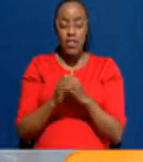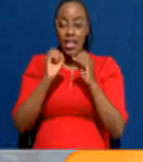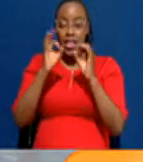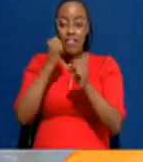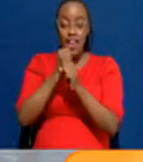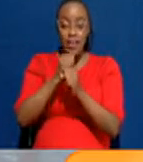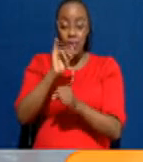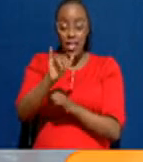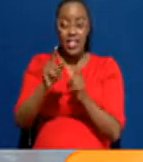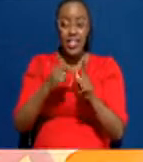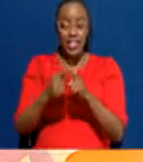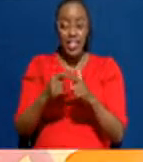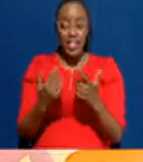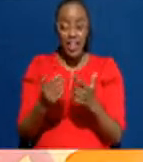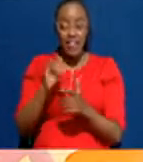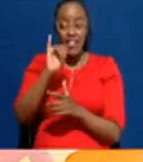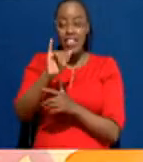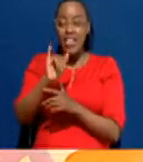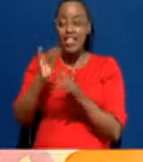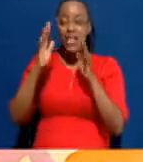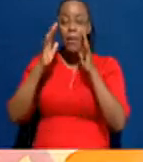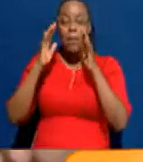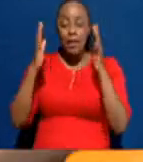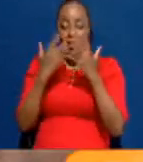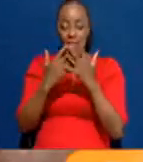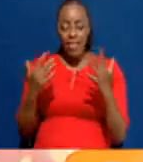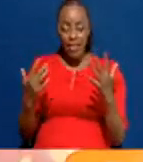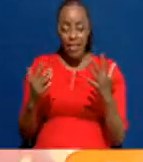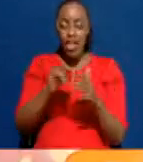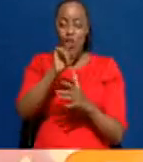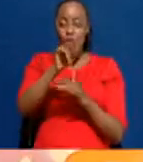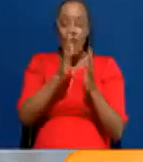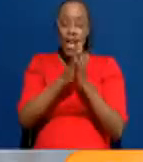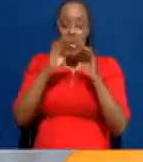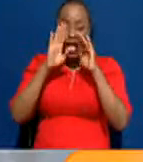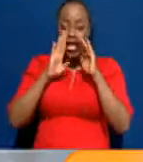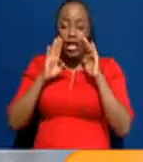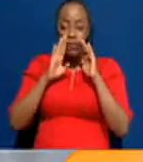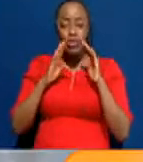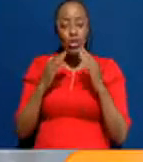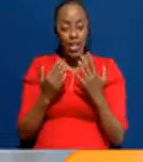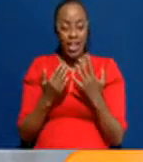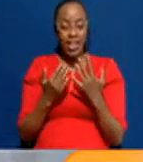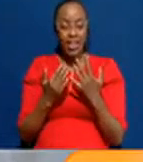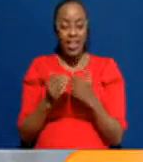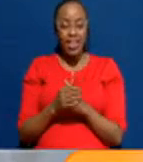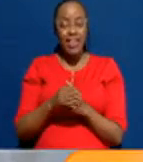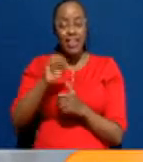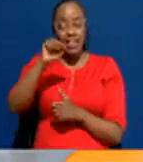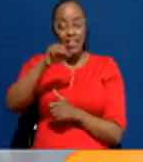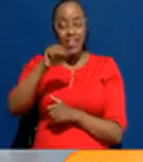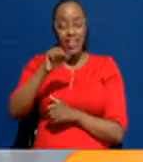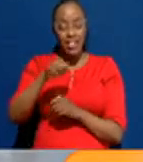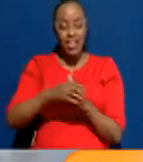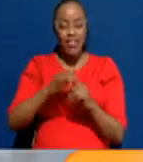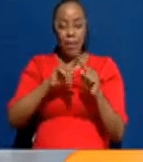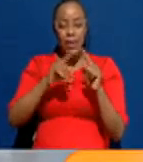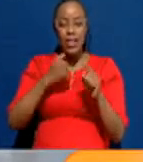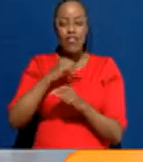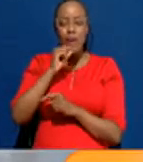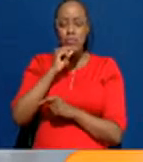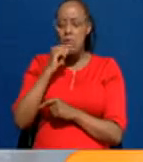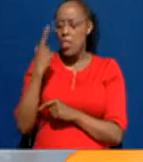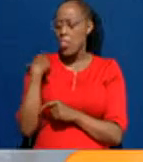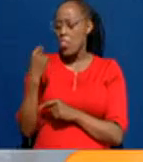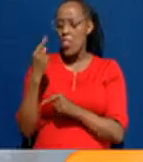that, you're in the legacy. Yeah. Yeah. You and for Eliud. The next generation. You and Eliud. Yes, kabisa. Lakini kuna kijana mwingine